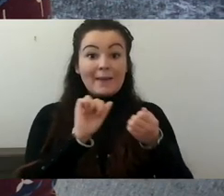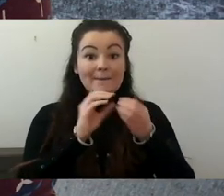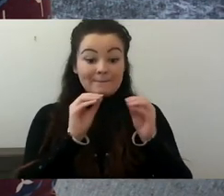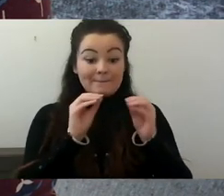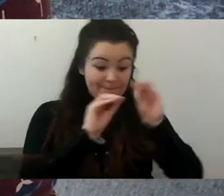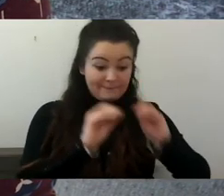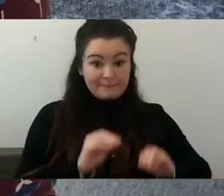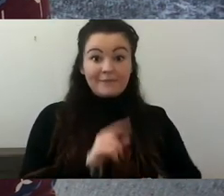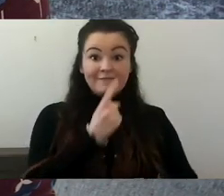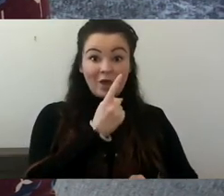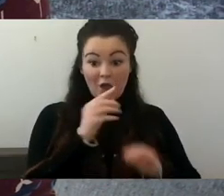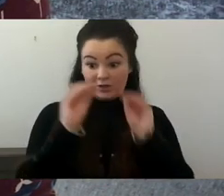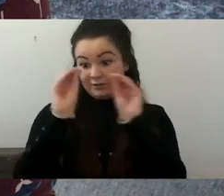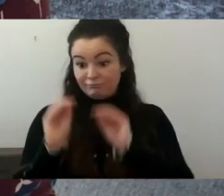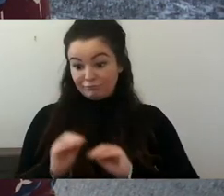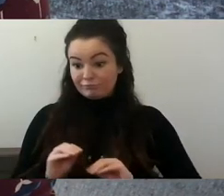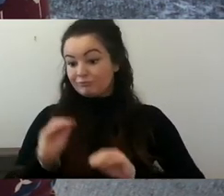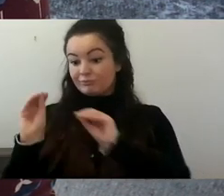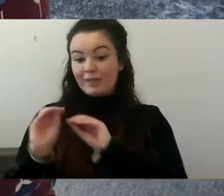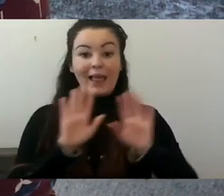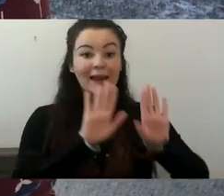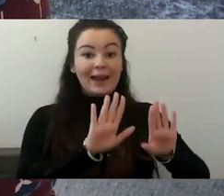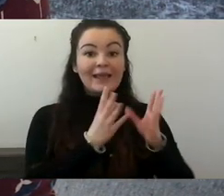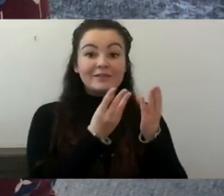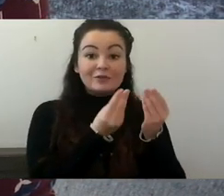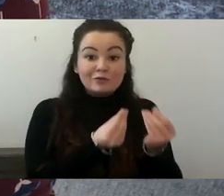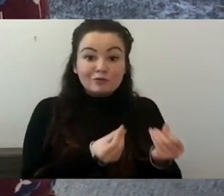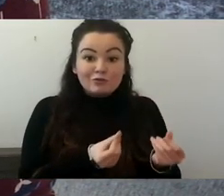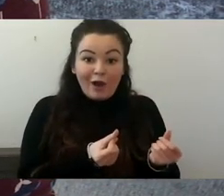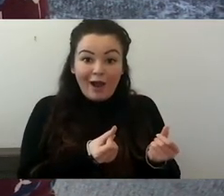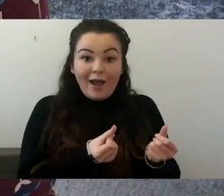make them first, to stick everything down, and then once